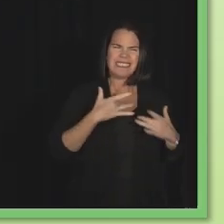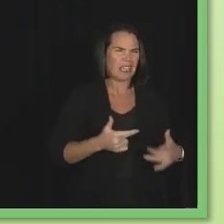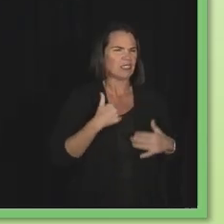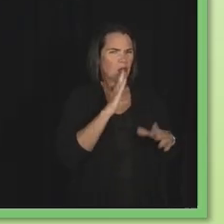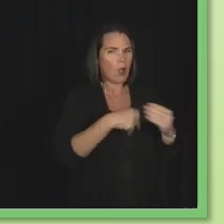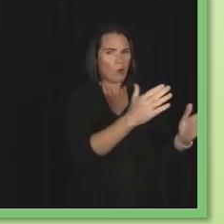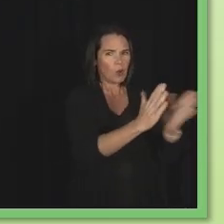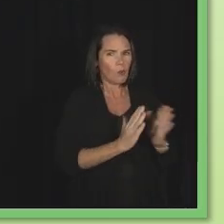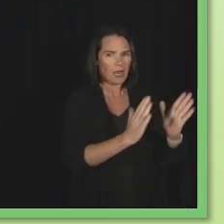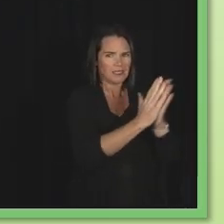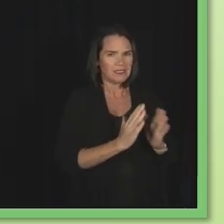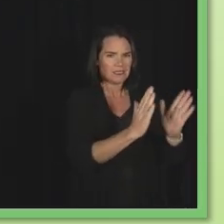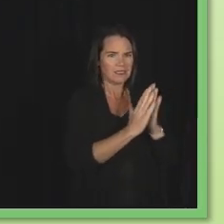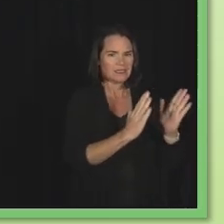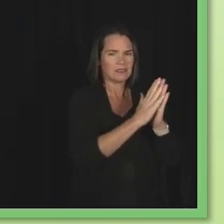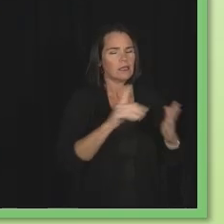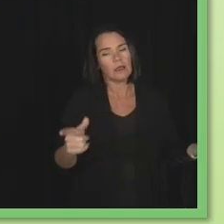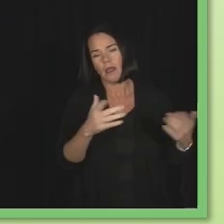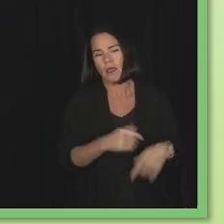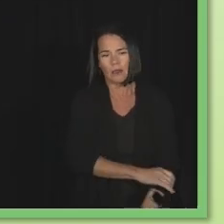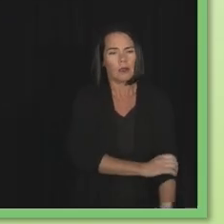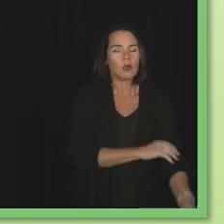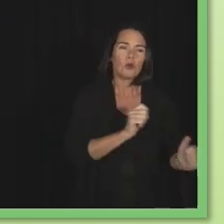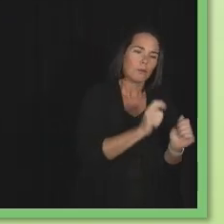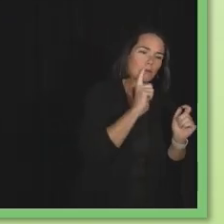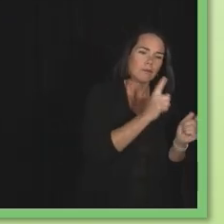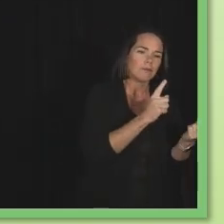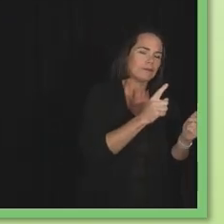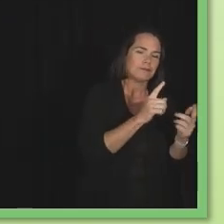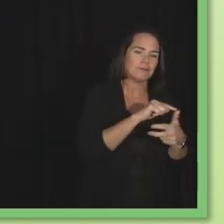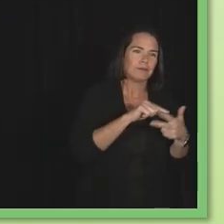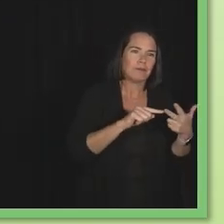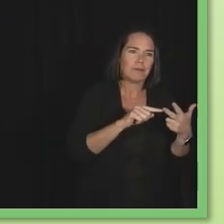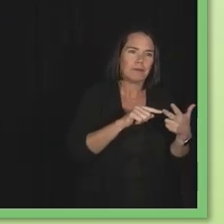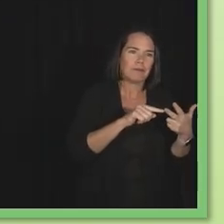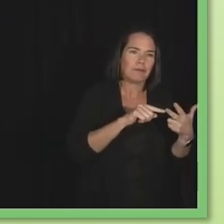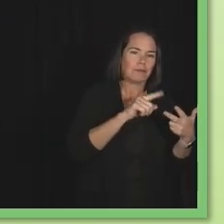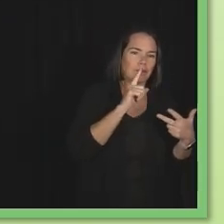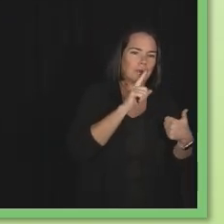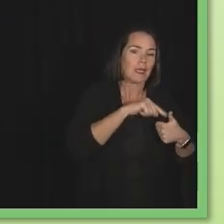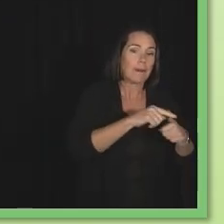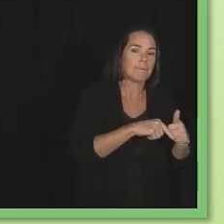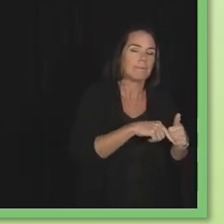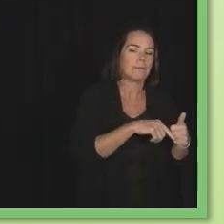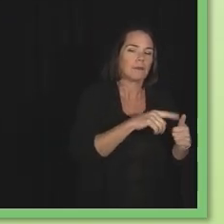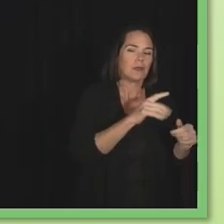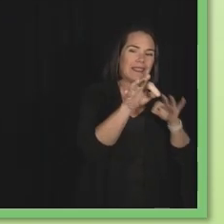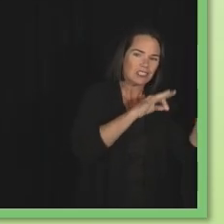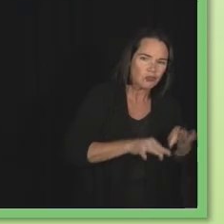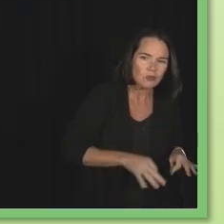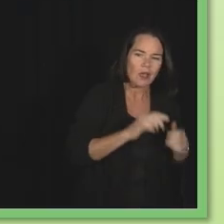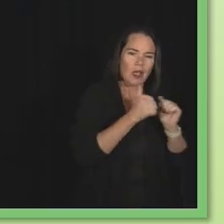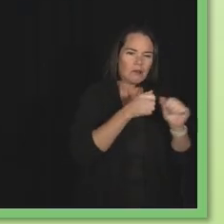requests. And request consists from a header and a body. In the header, you find all the instructions for where and how